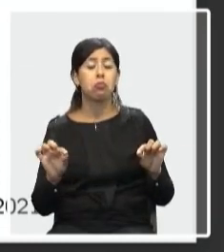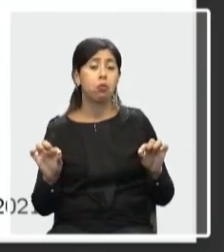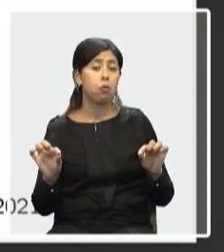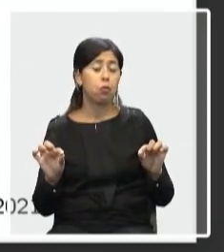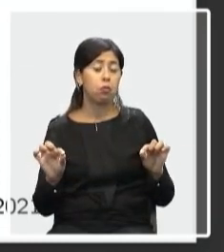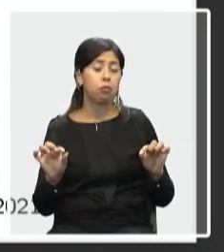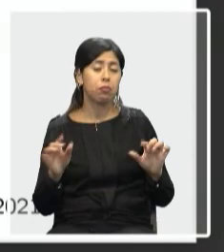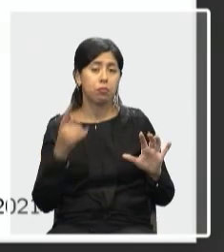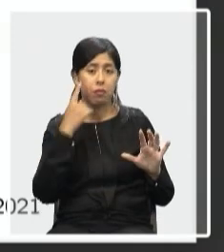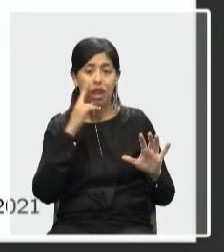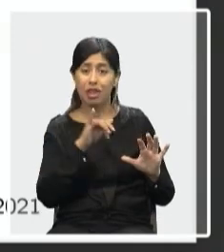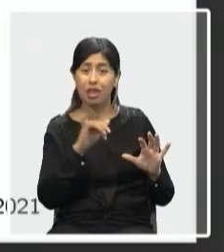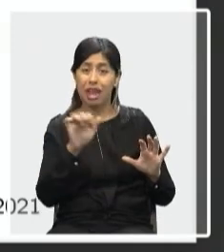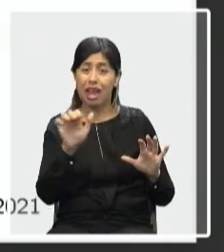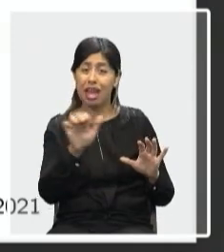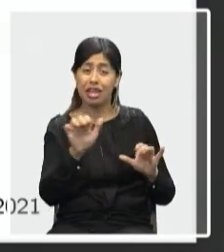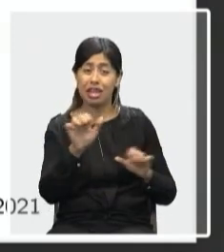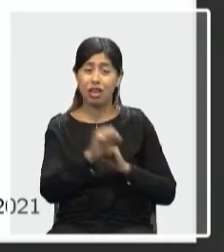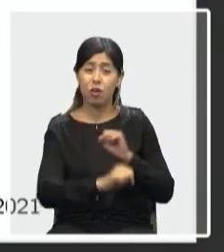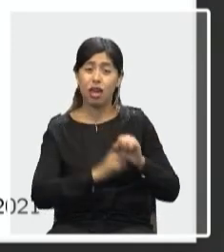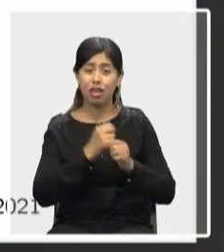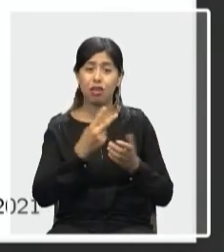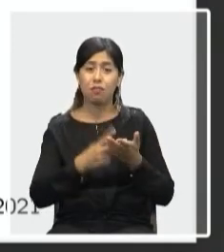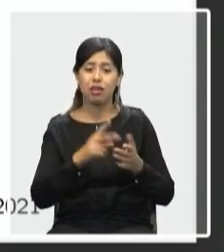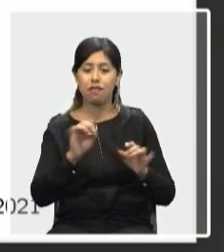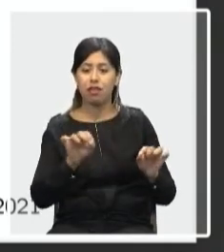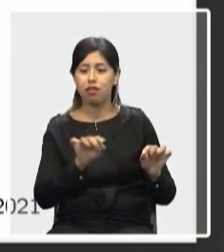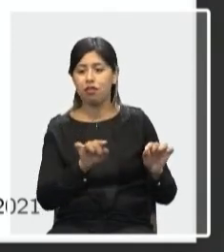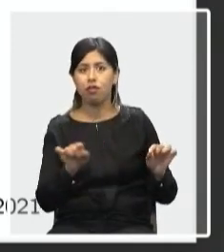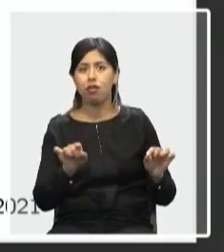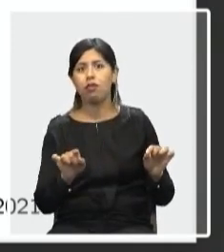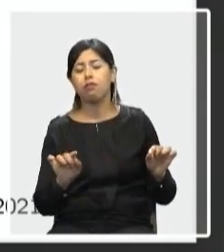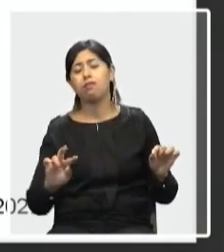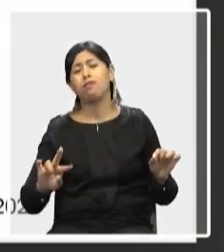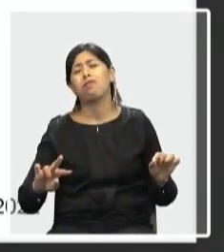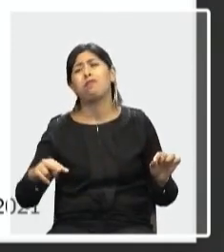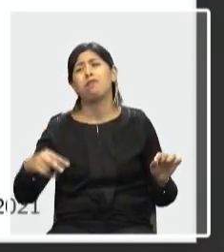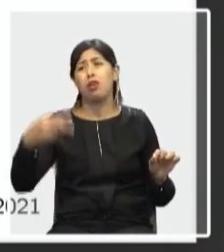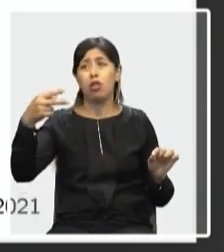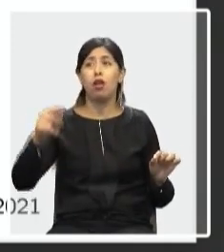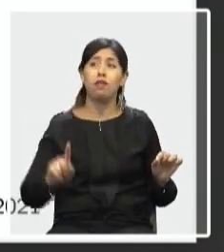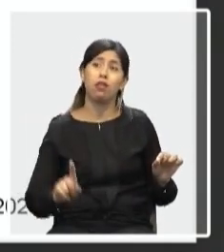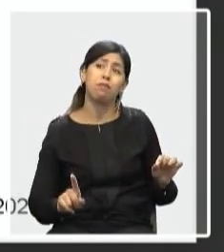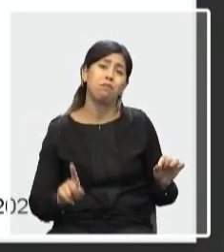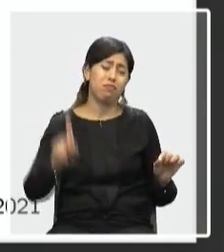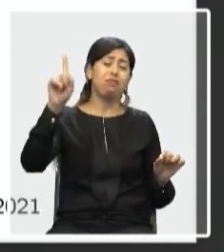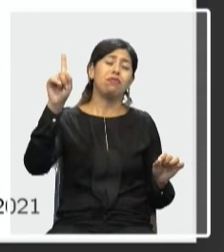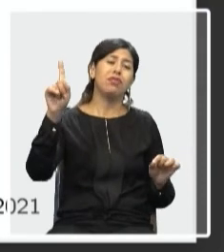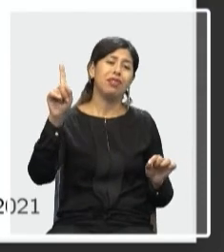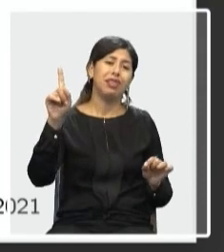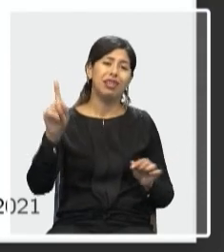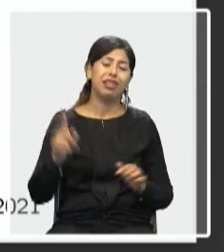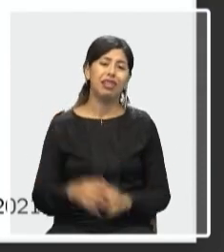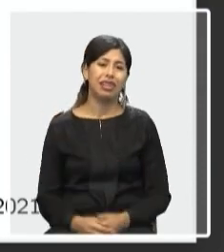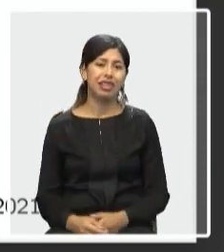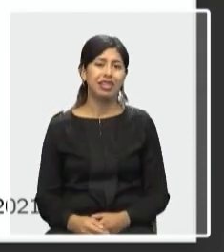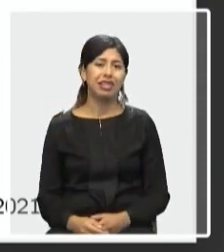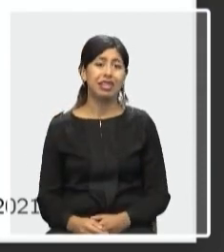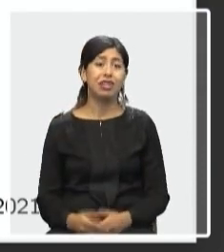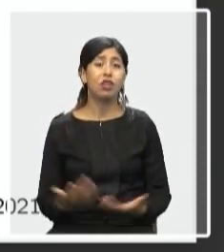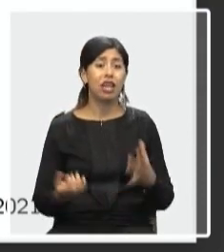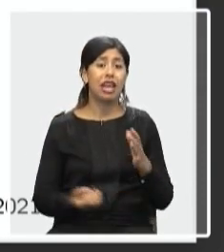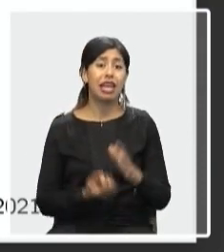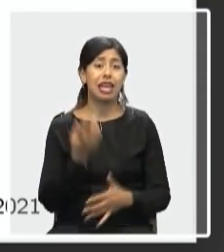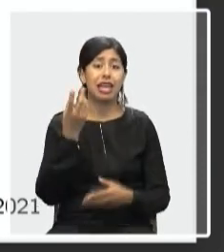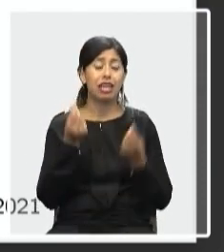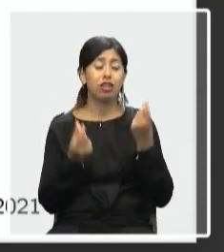2020, that fraction doubled. In other words, innovation was directed by the change in